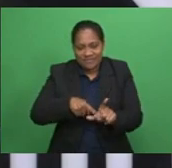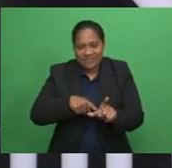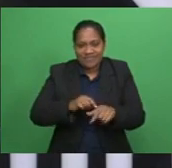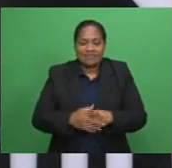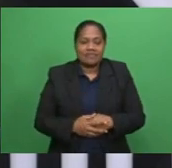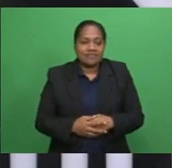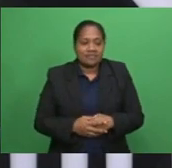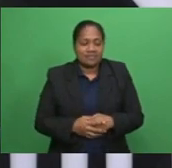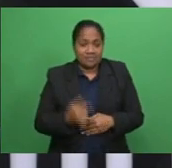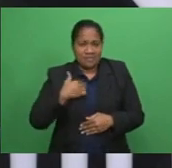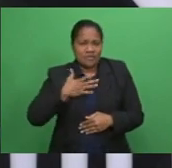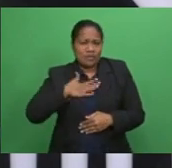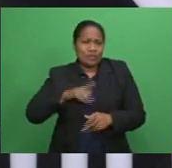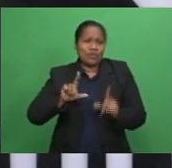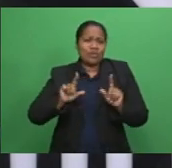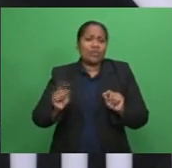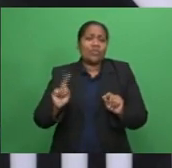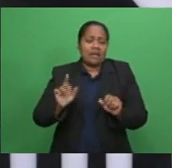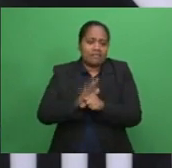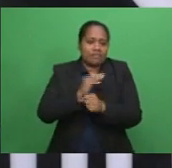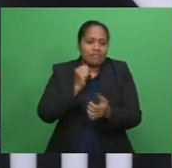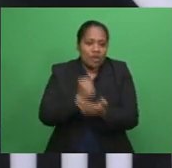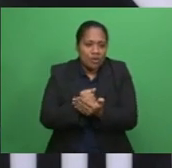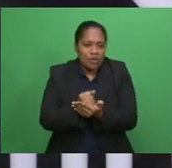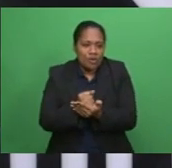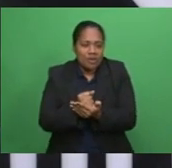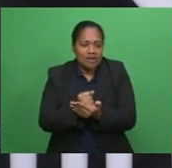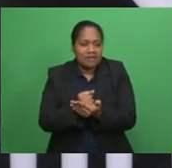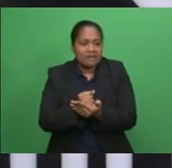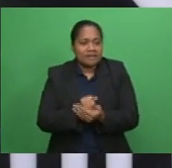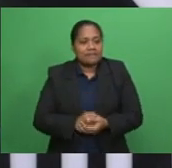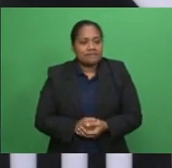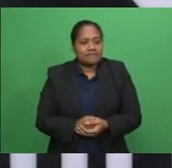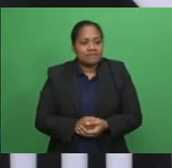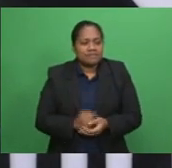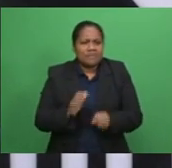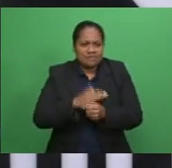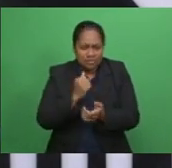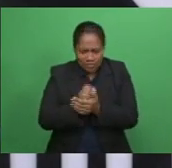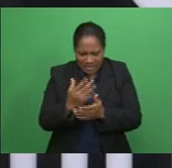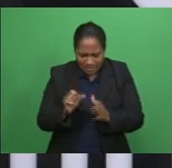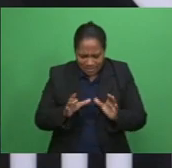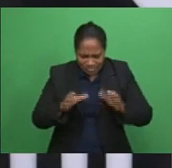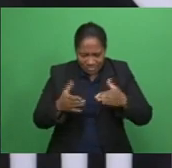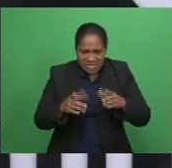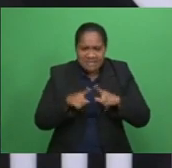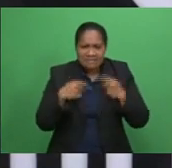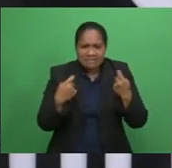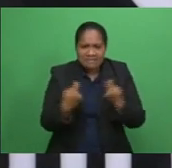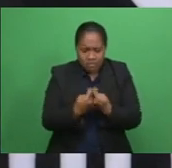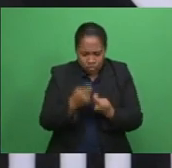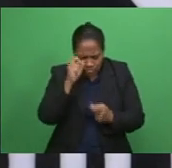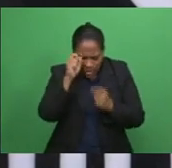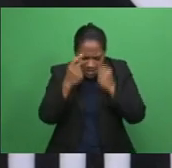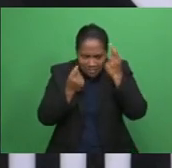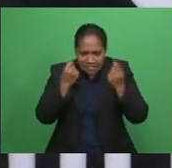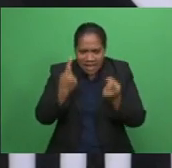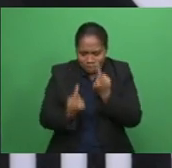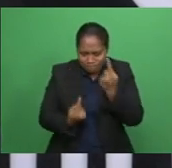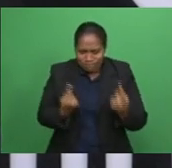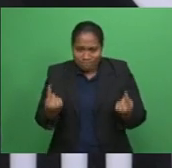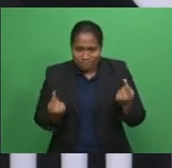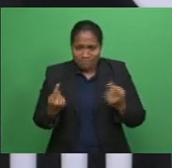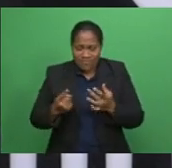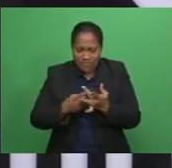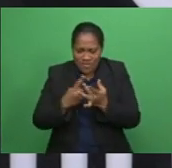What I want to do is make sure that we get to Olympics with a settled team that is understanding of each other, understanding of the culture of the